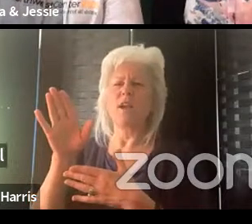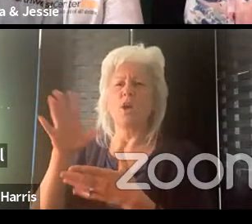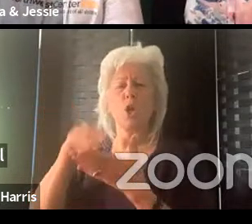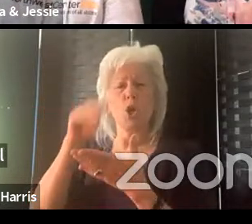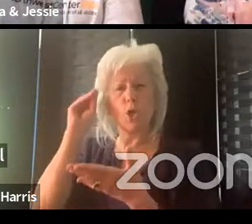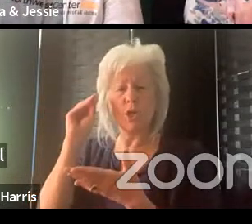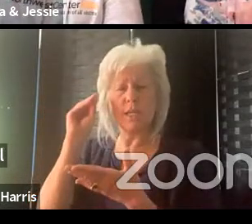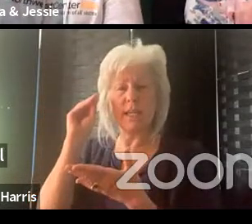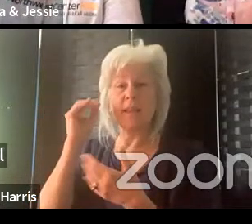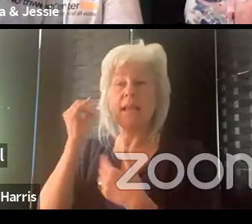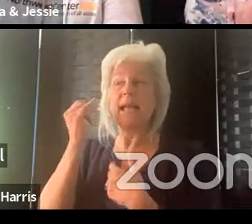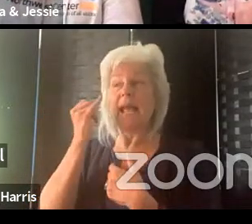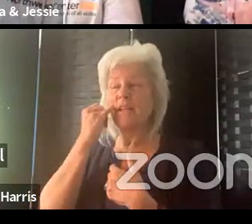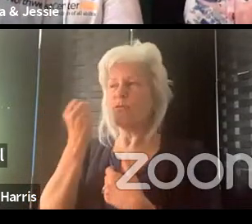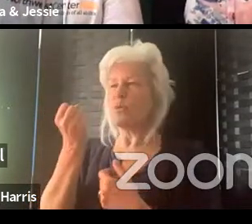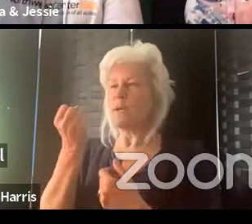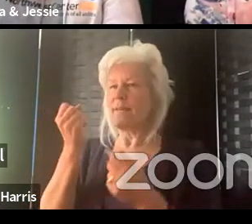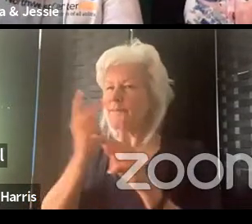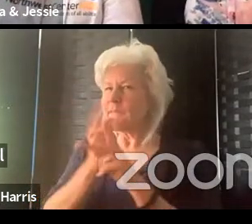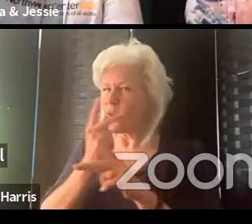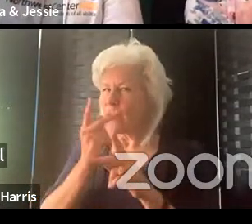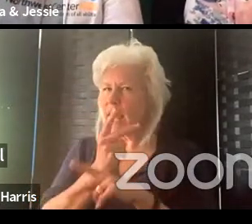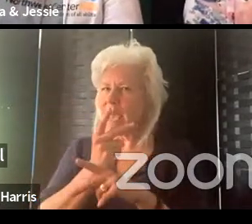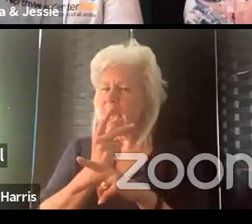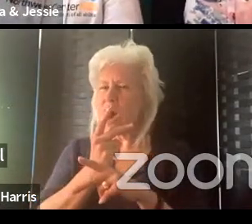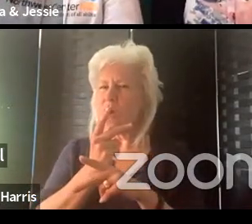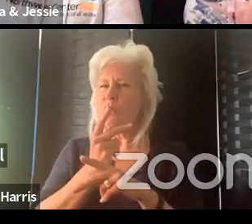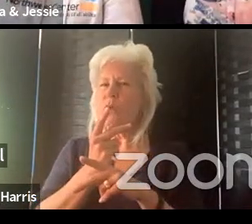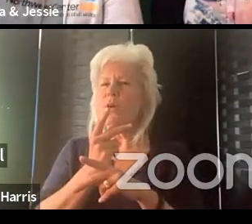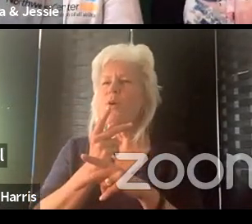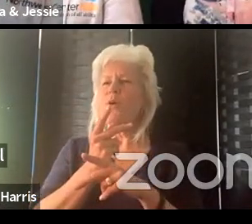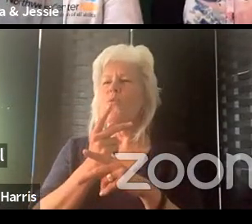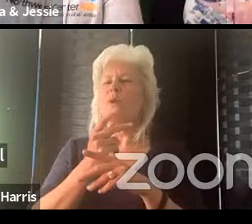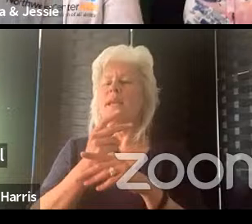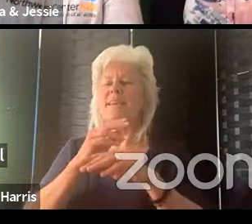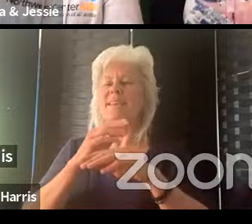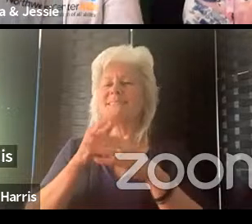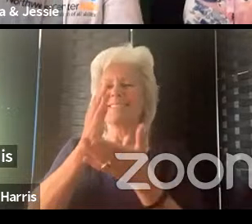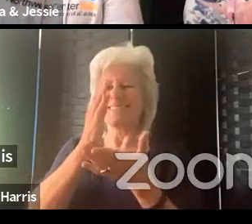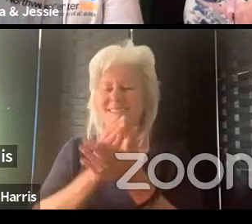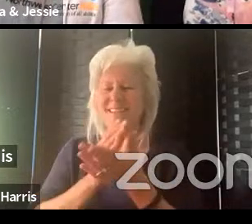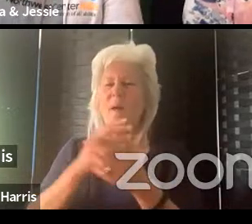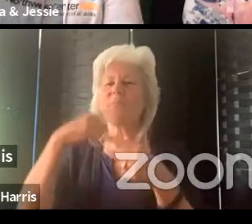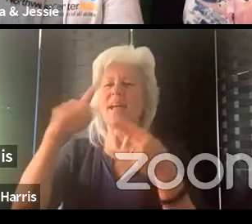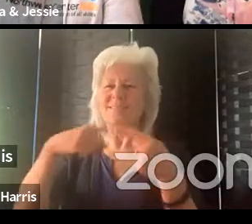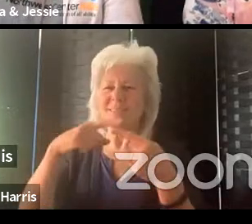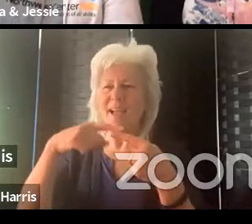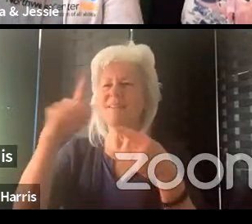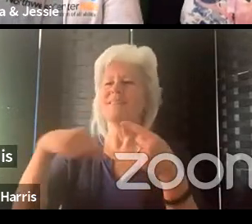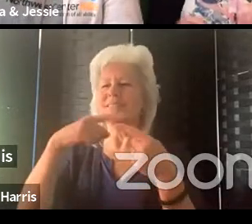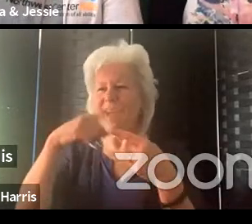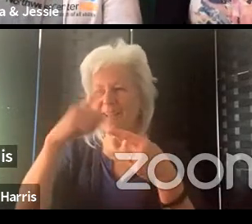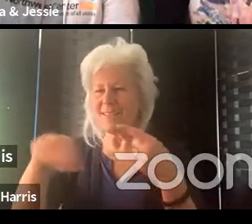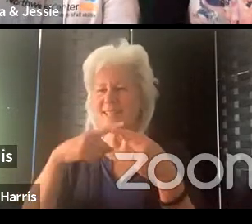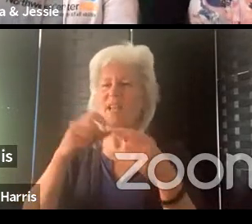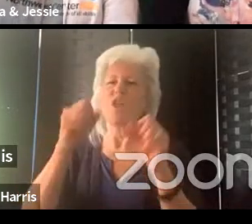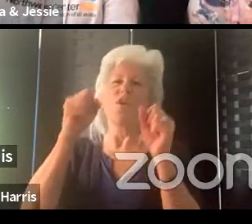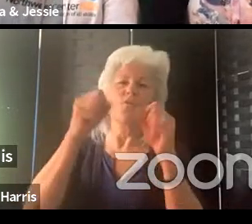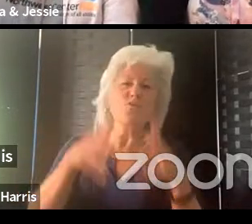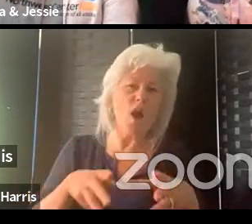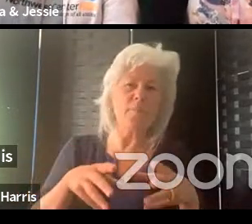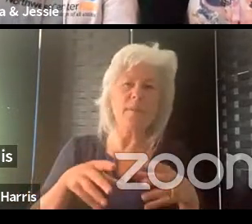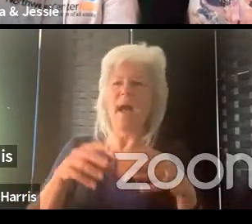the cycles of school failure, school avoidance or refusal, dropout rates, restraint